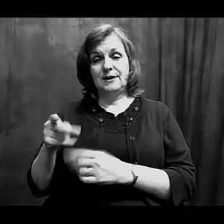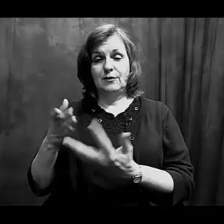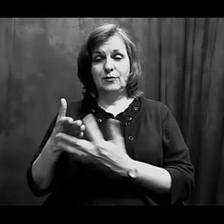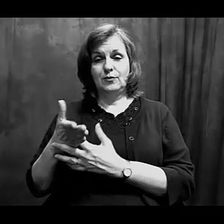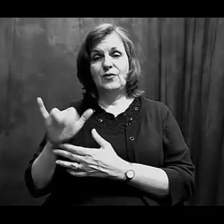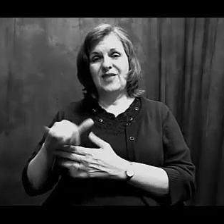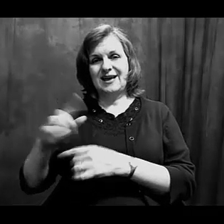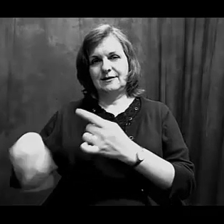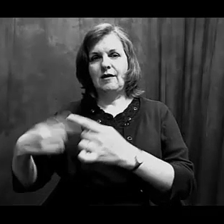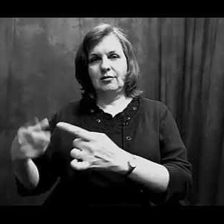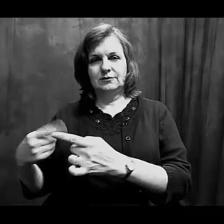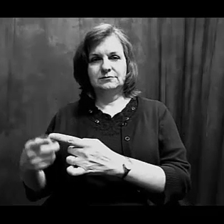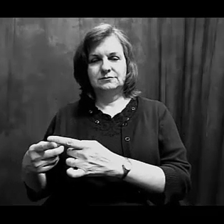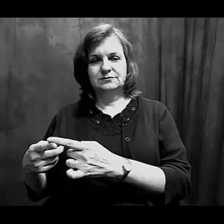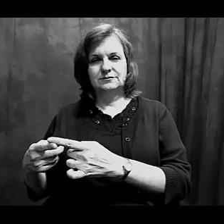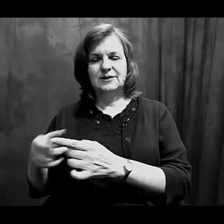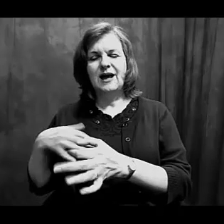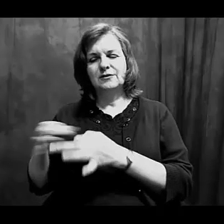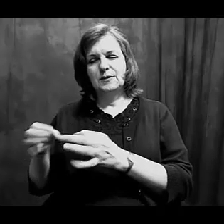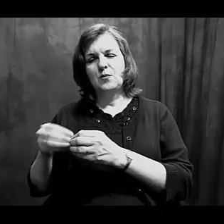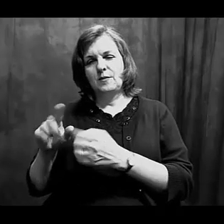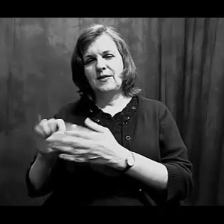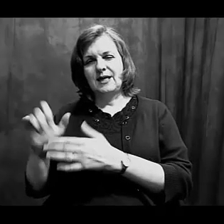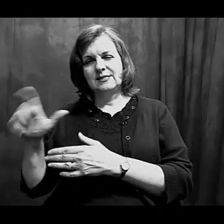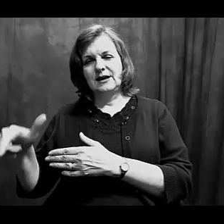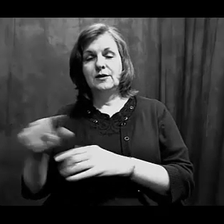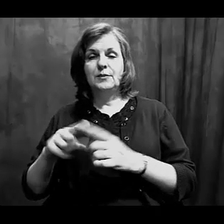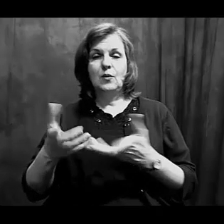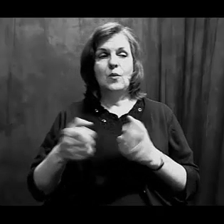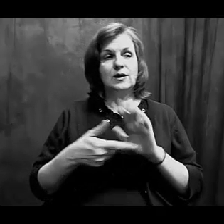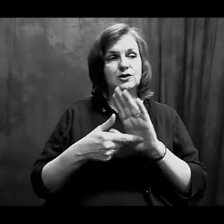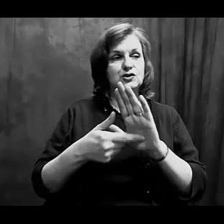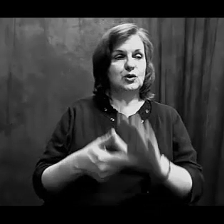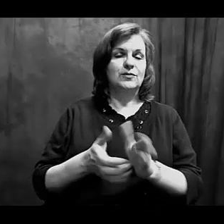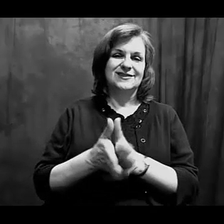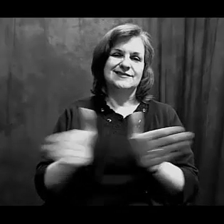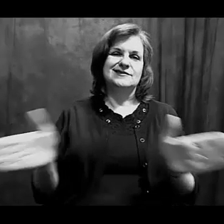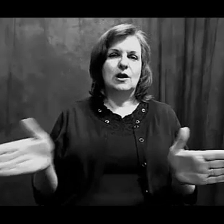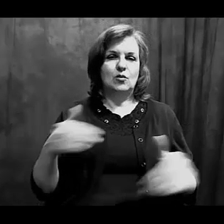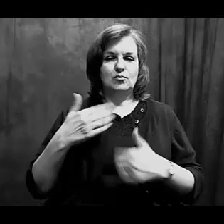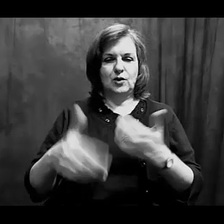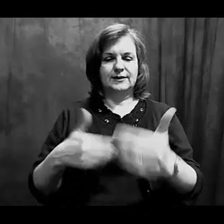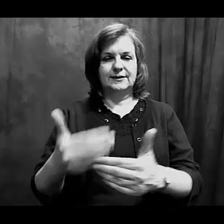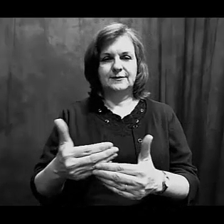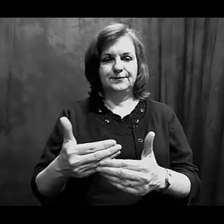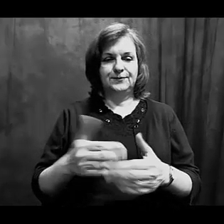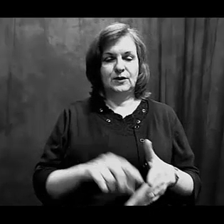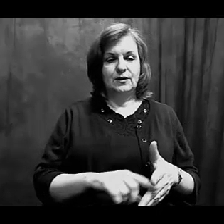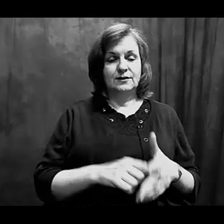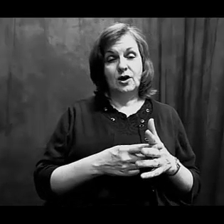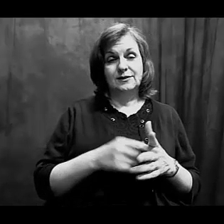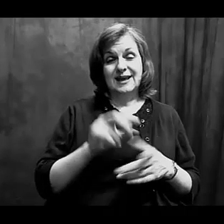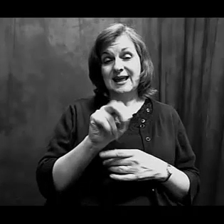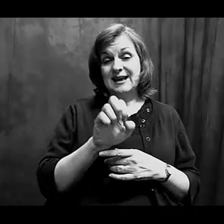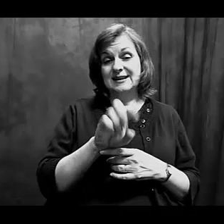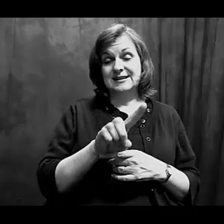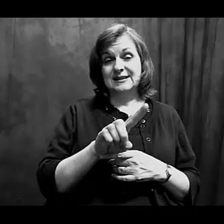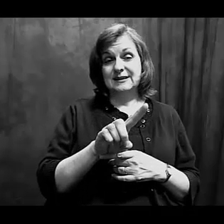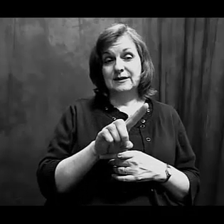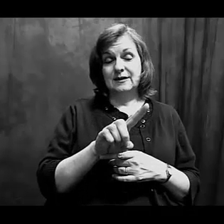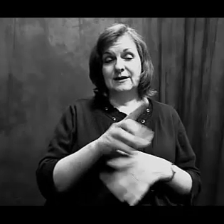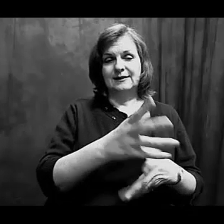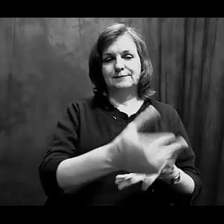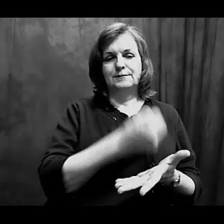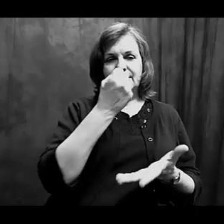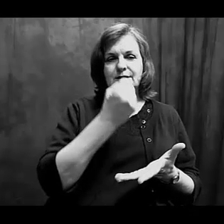built inside your cells. We will come back to this, but I want to show you the players kind of in place. So the